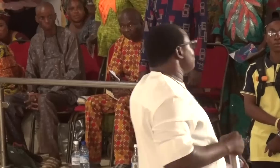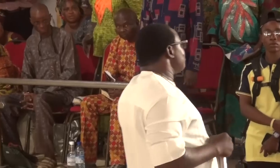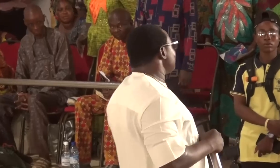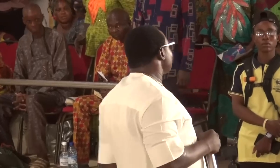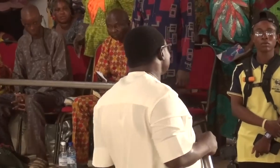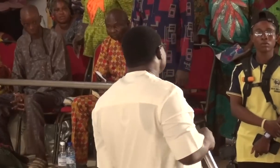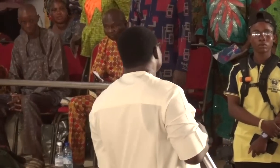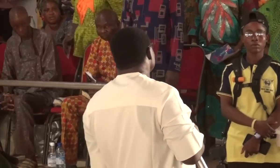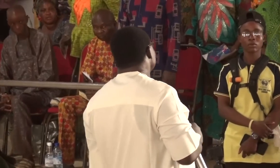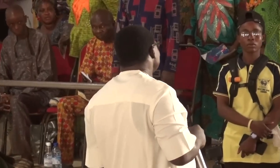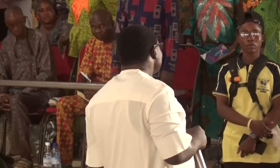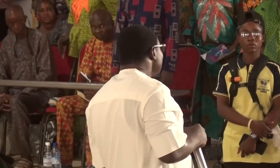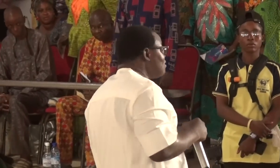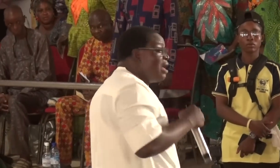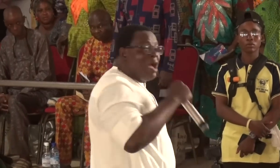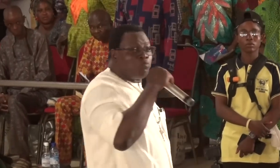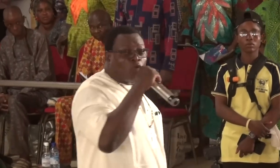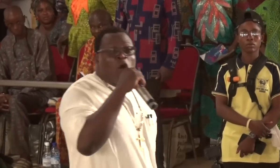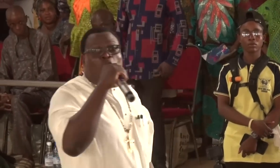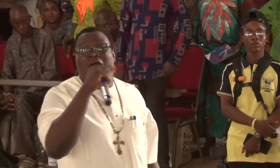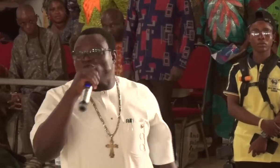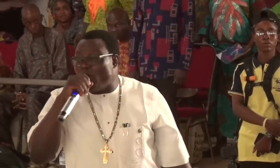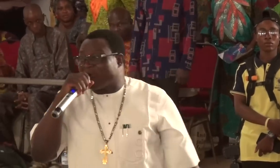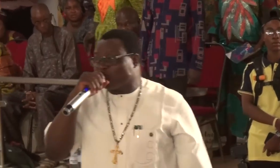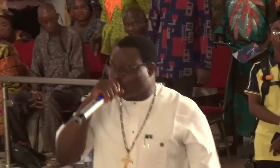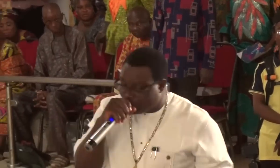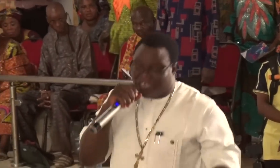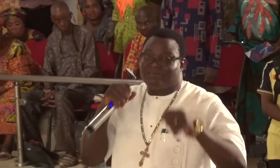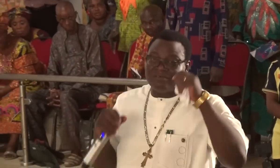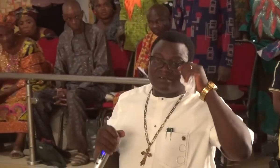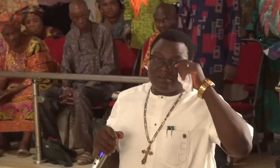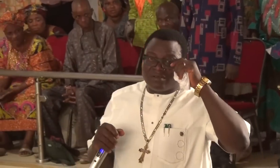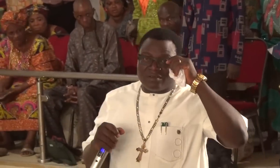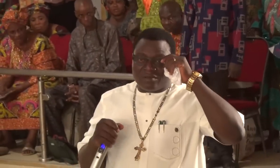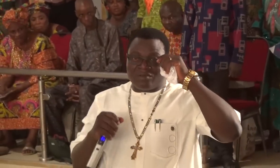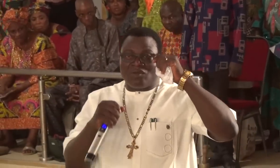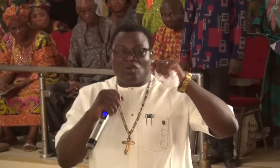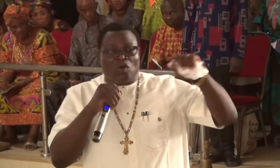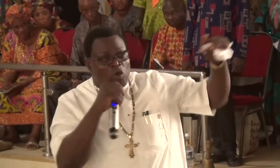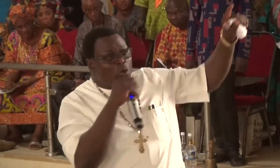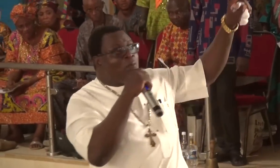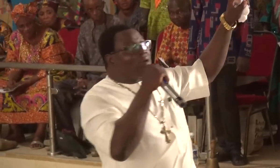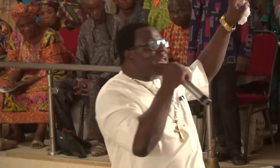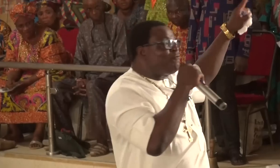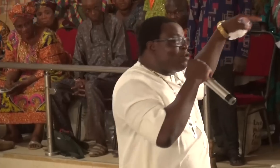you must not leave the church premises. And your prayer point